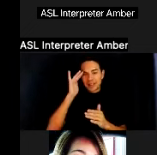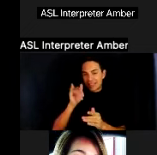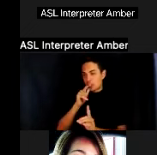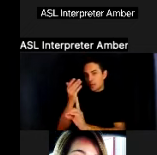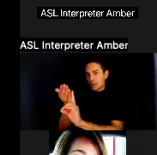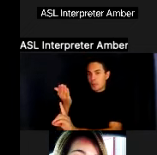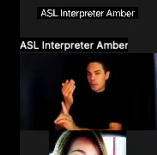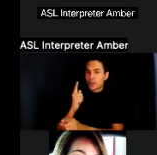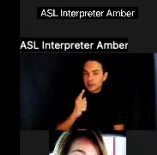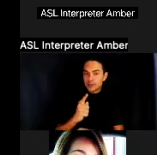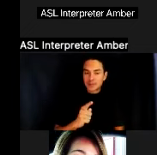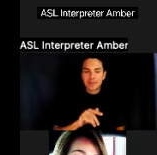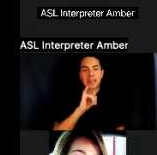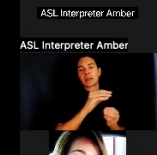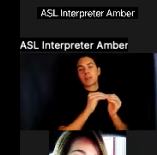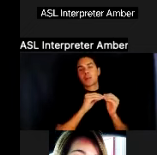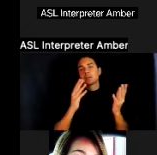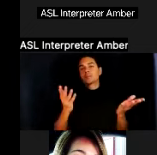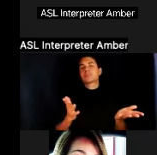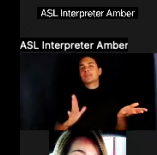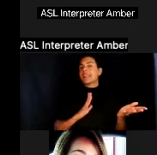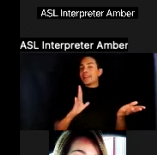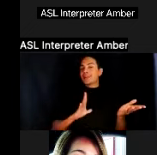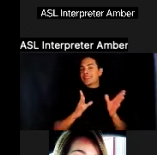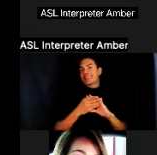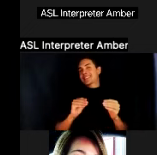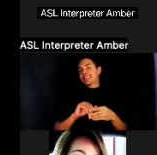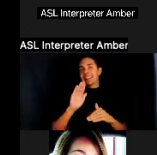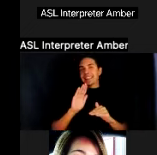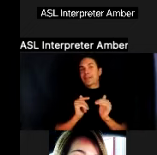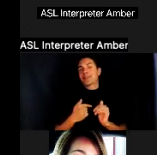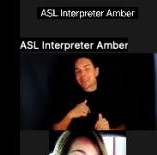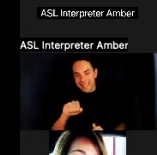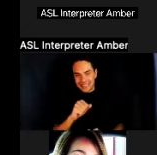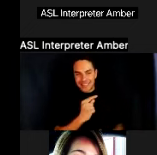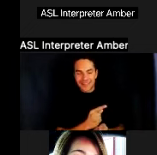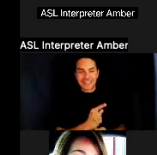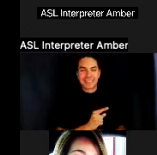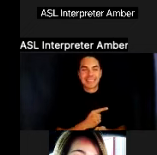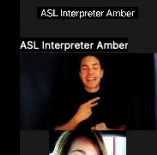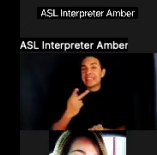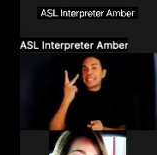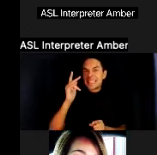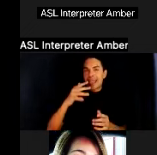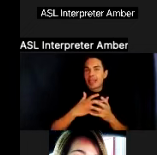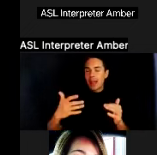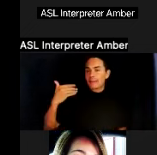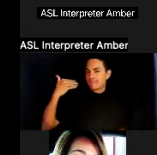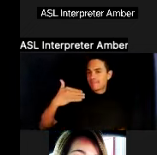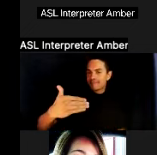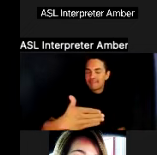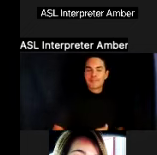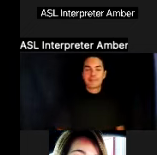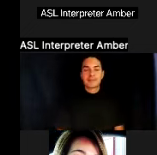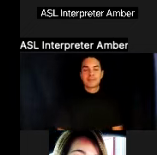that much more eloquently, I feel like, than I was, but absolutely right. It's I've seen that a lot too. And it's sort